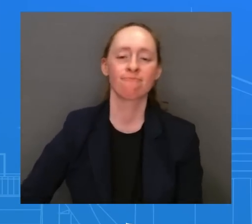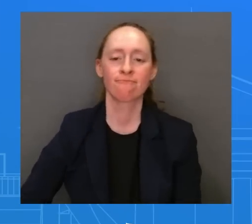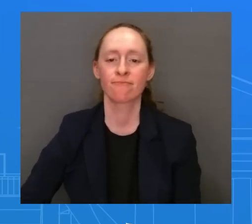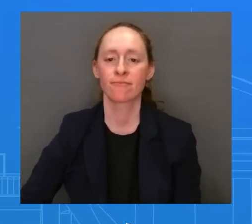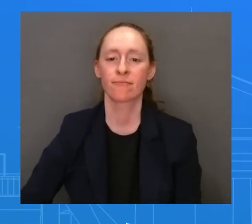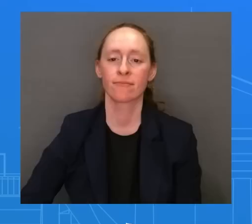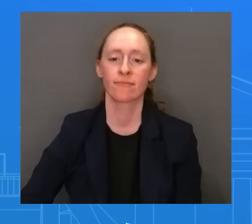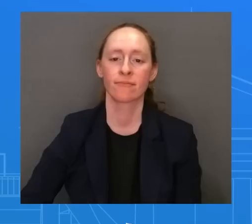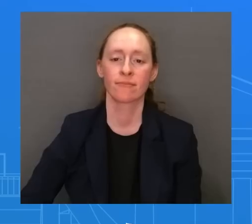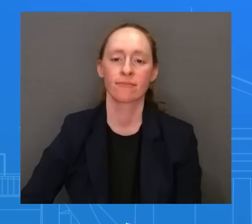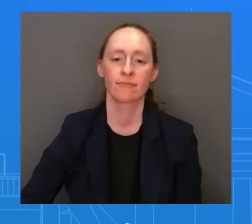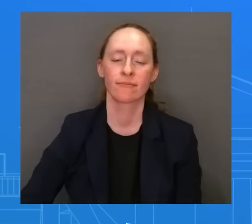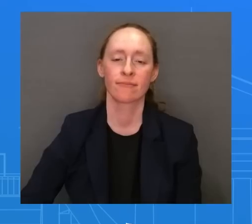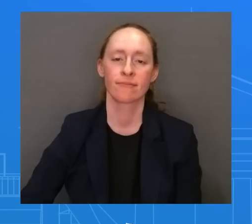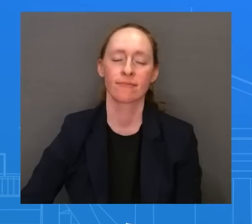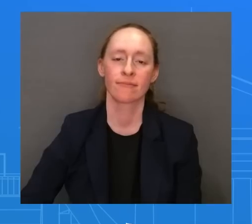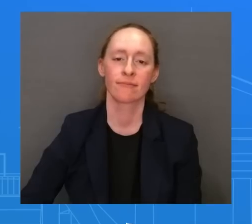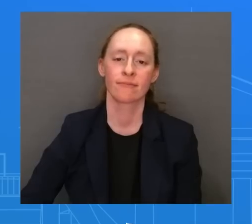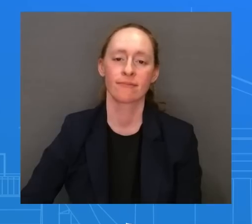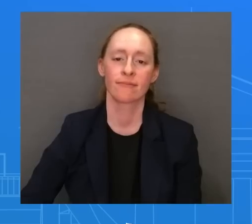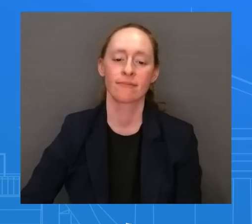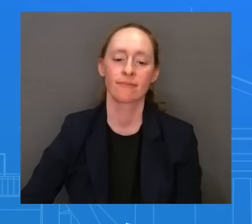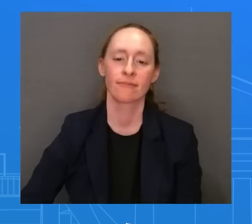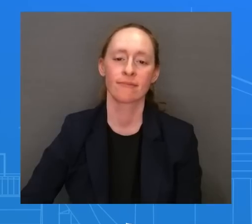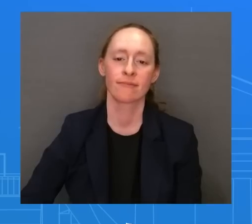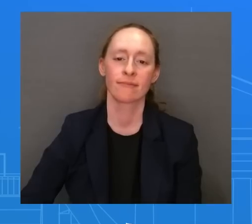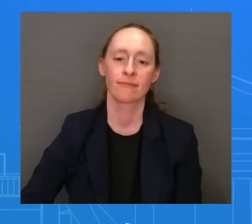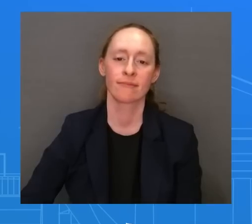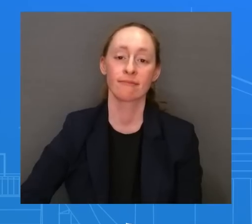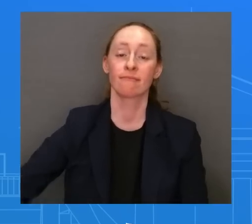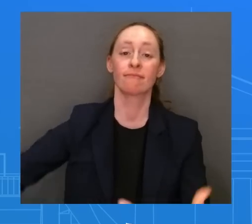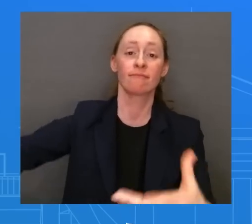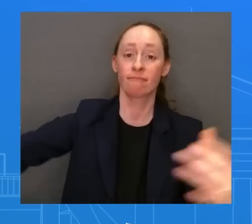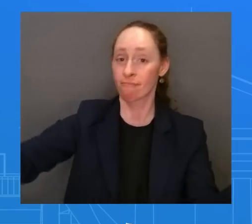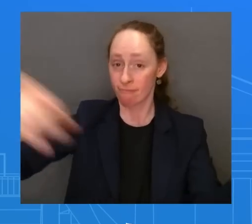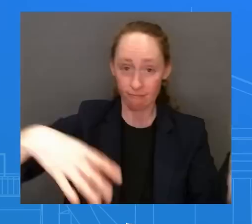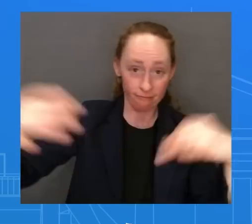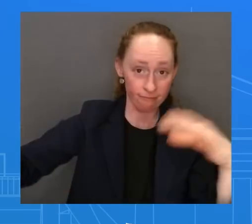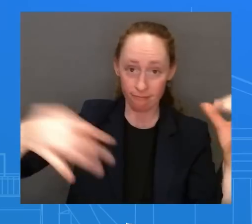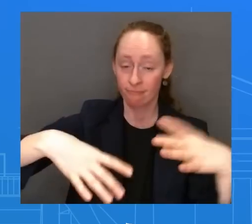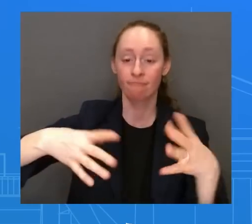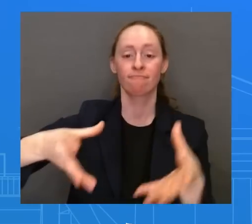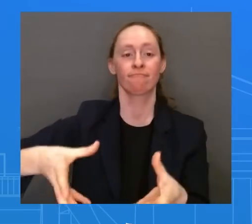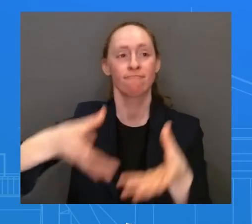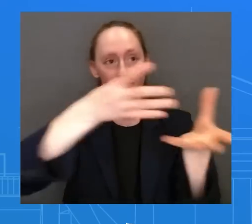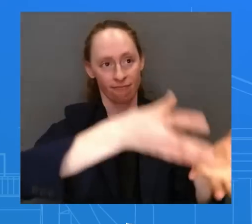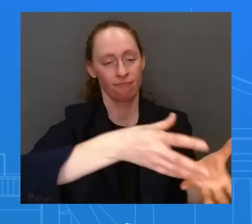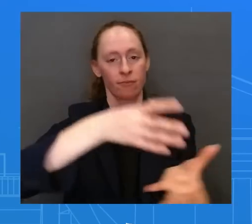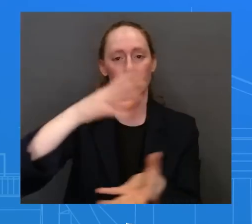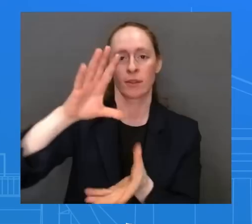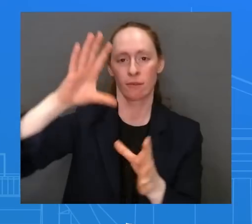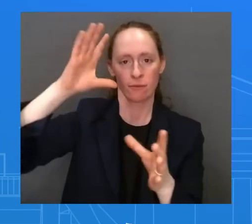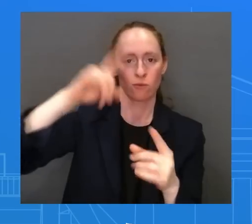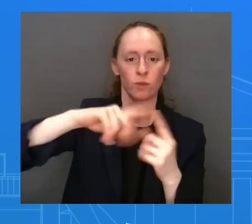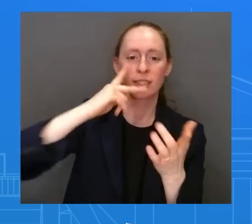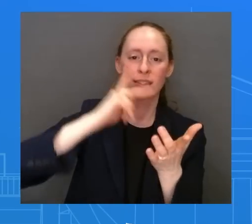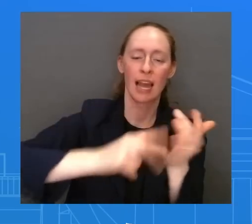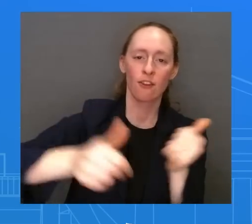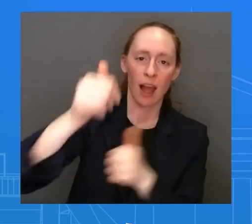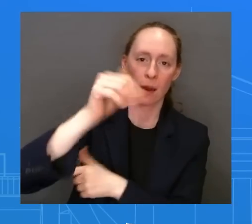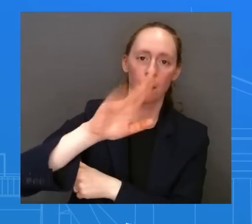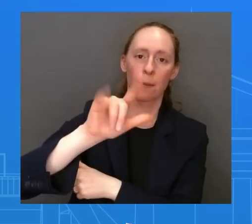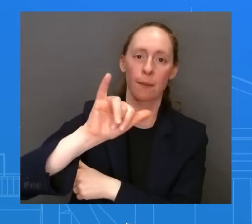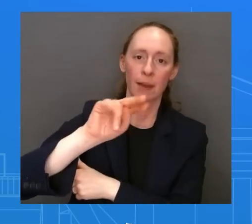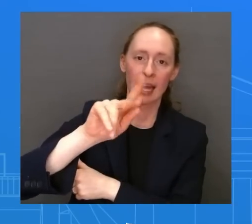state department and the defense department both secretary blinken and secretary Austin had a chance to digest it look at them review them analyze